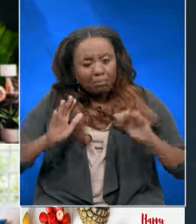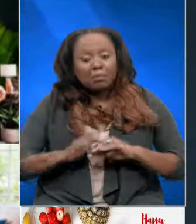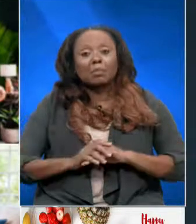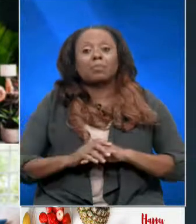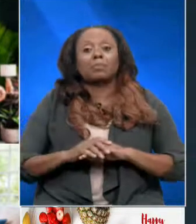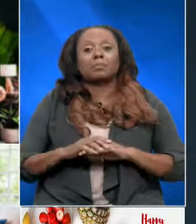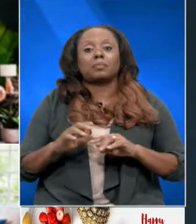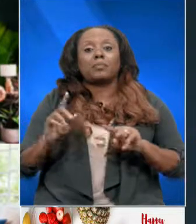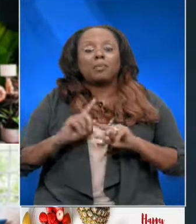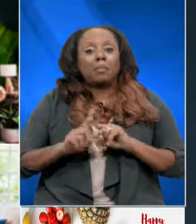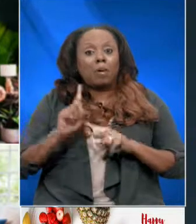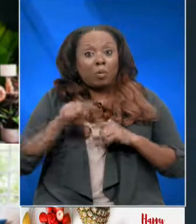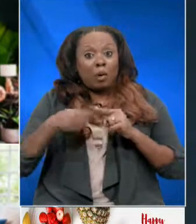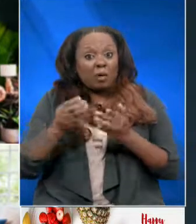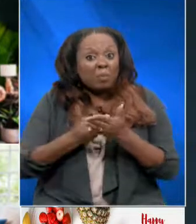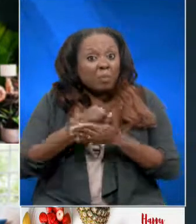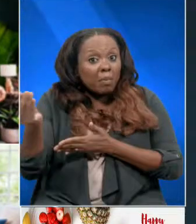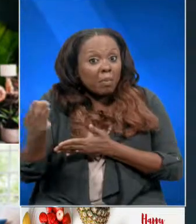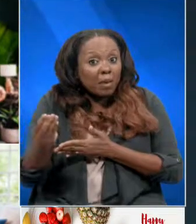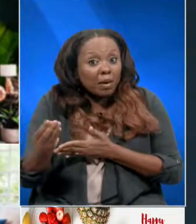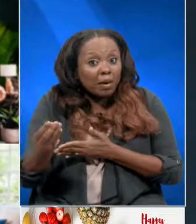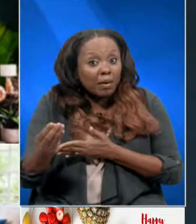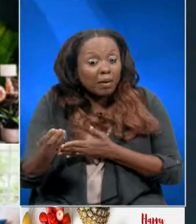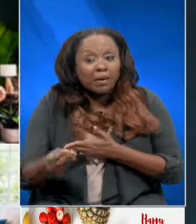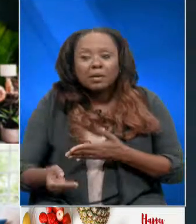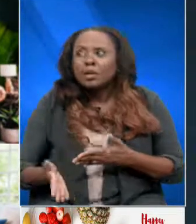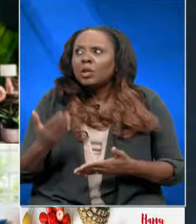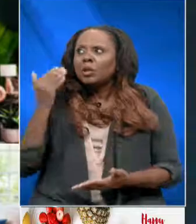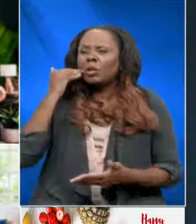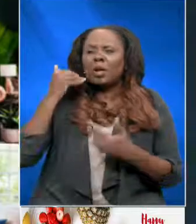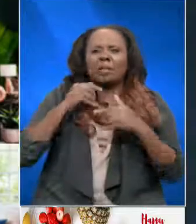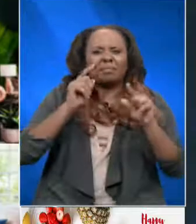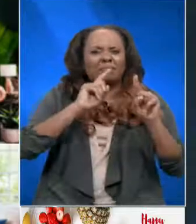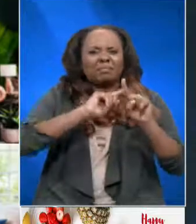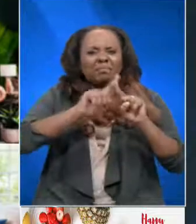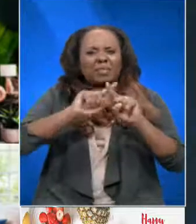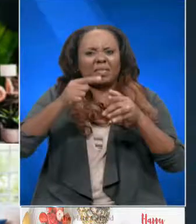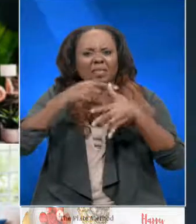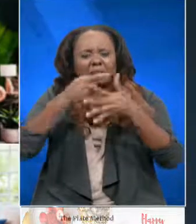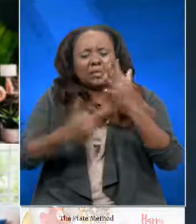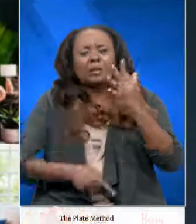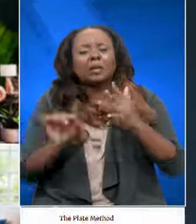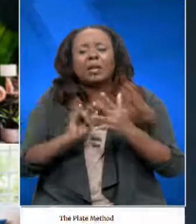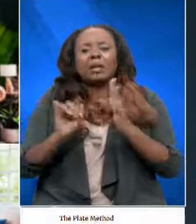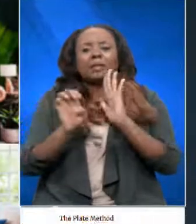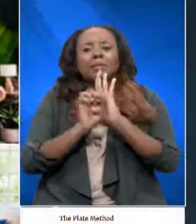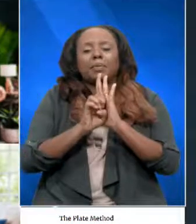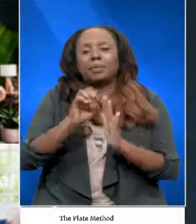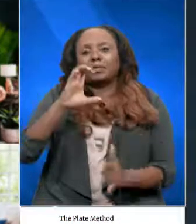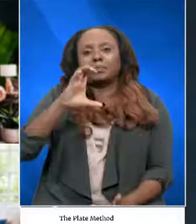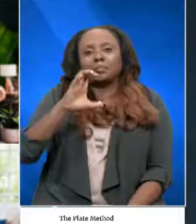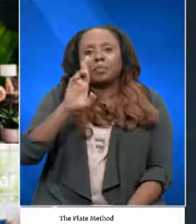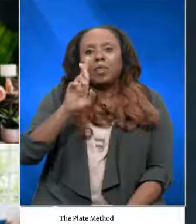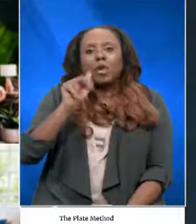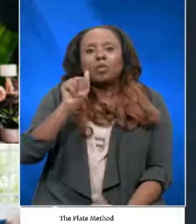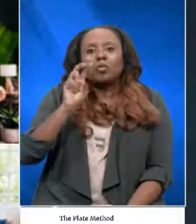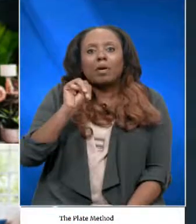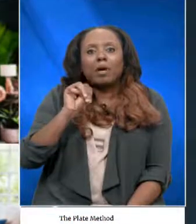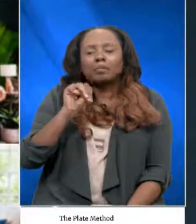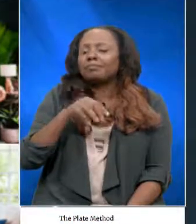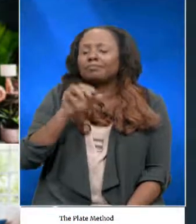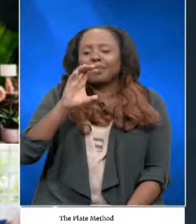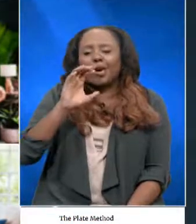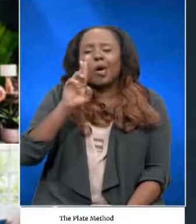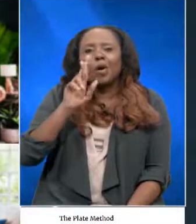flavored waters that we have on our market, we have various types of cran water or like a cranberry flavored water.